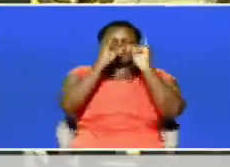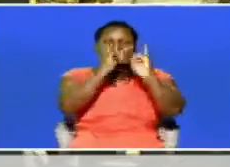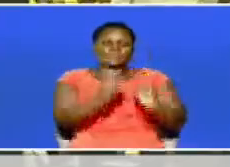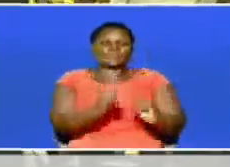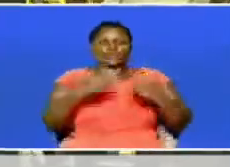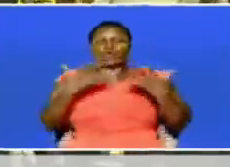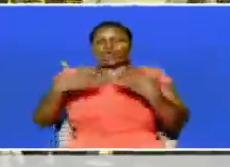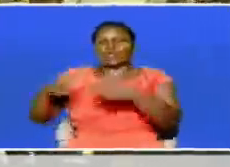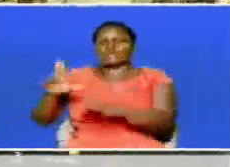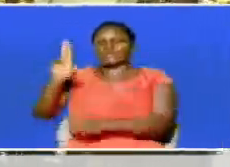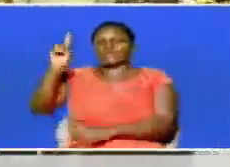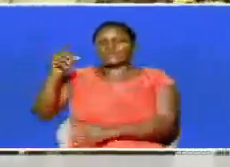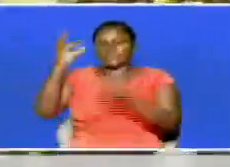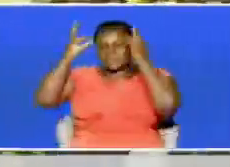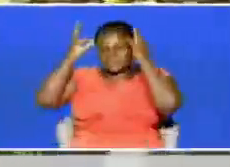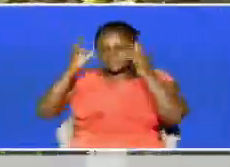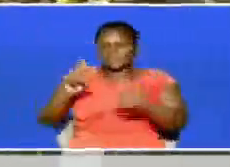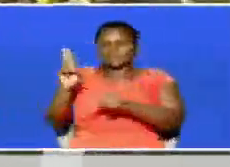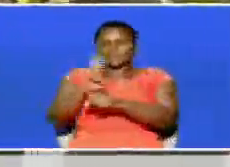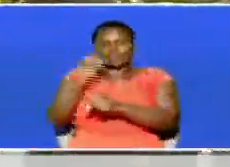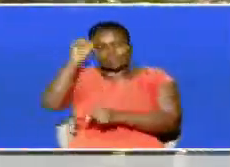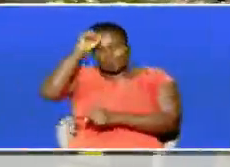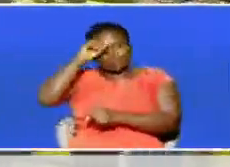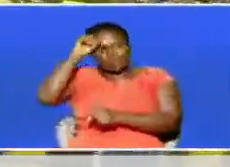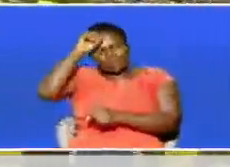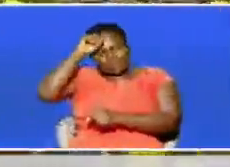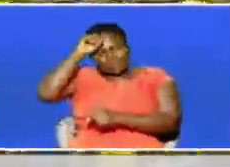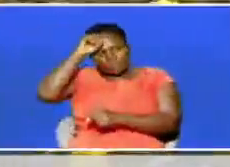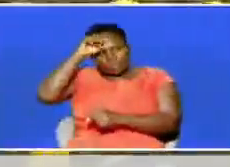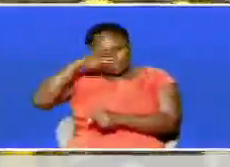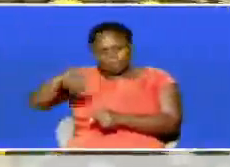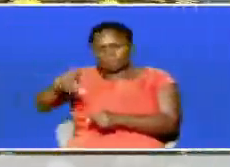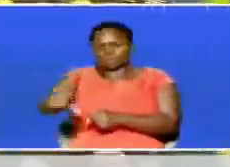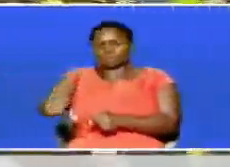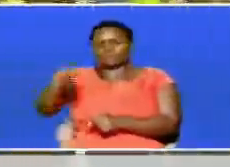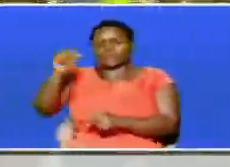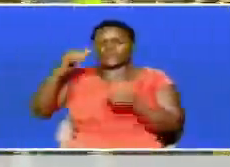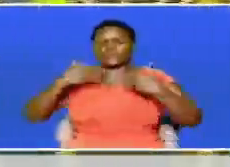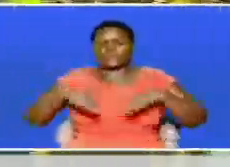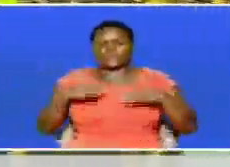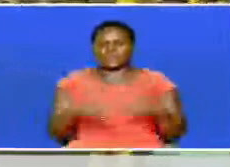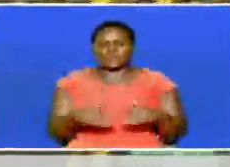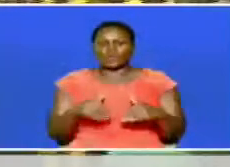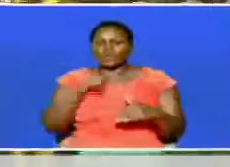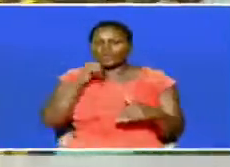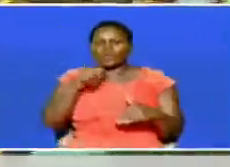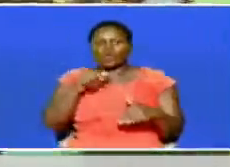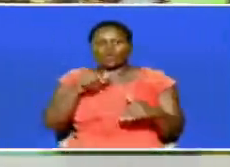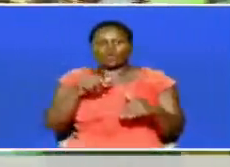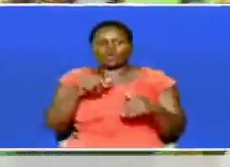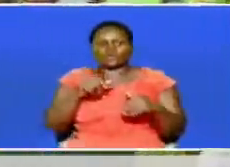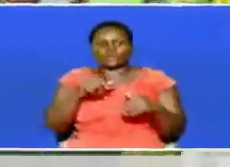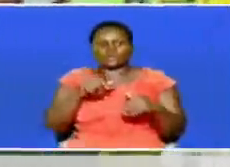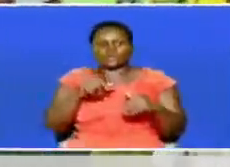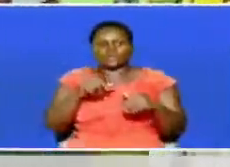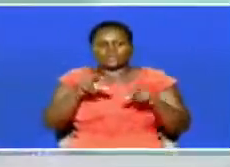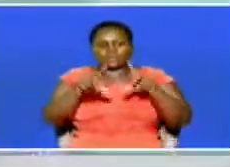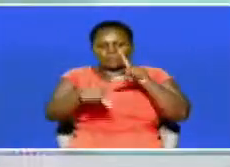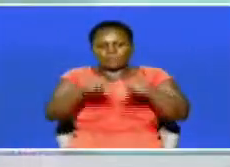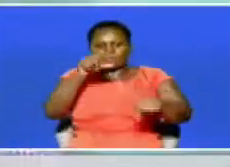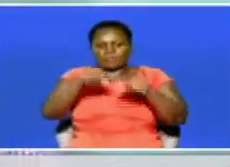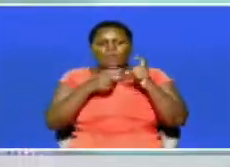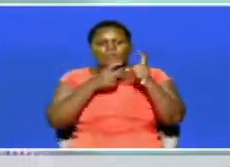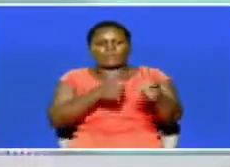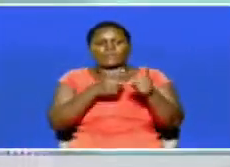candidate. UDA's decision to use opinion polls in Kamukunji to pick candidates instead of universal suffrage has further